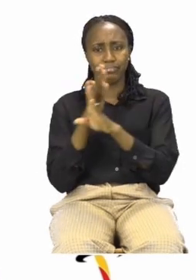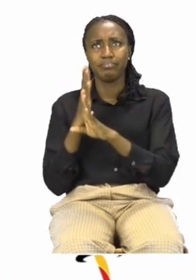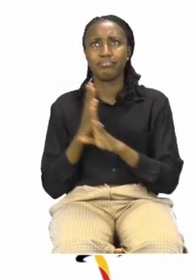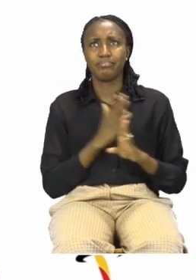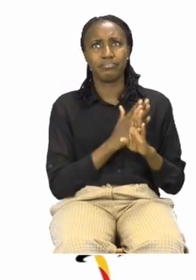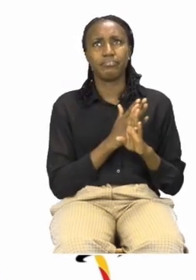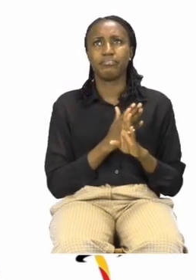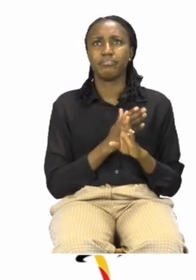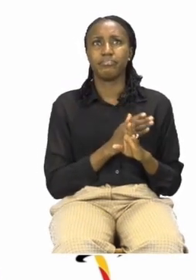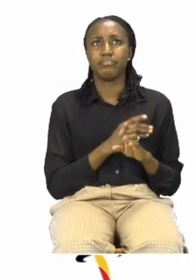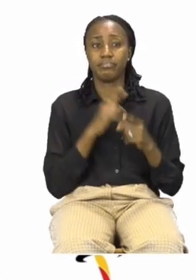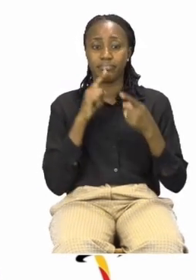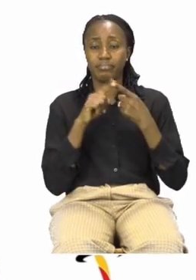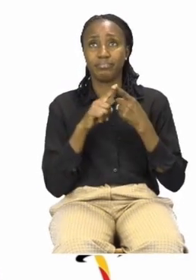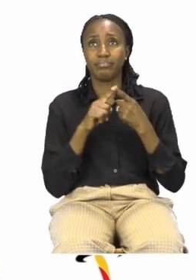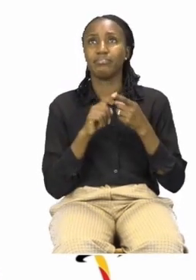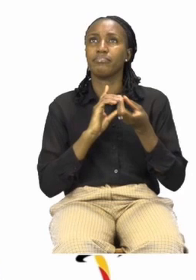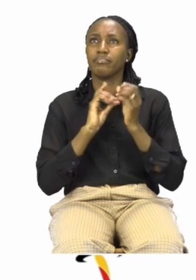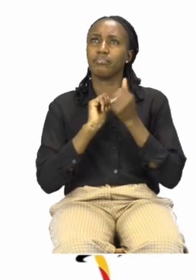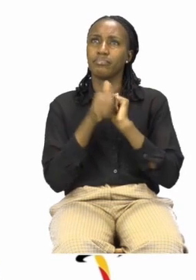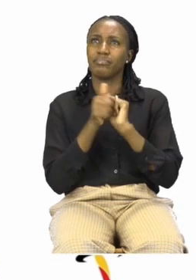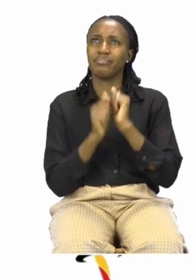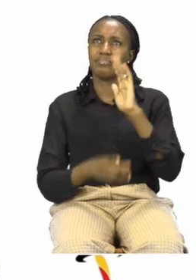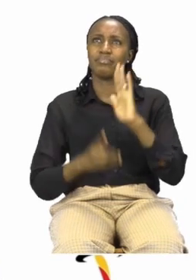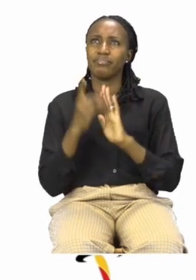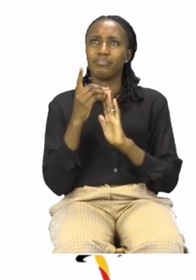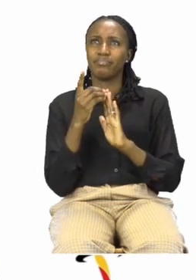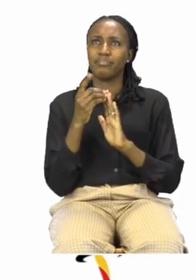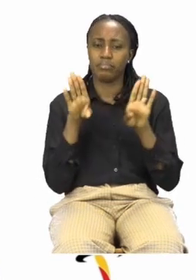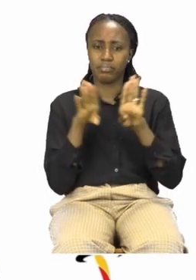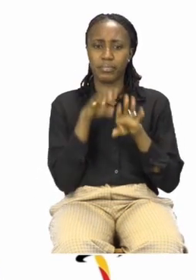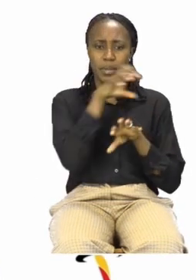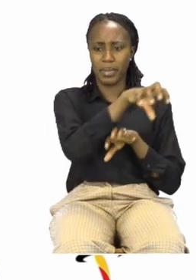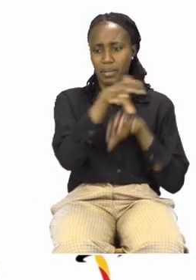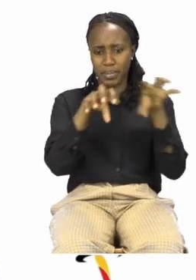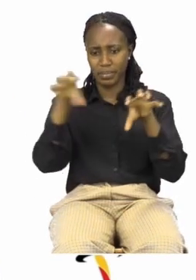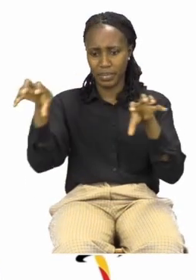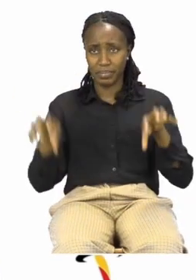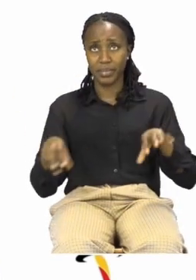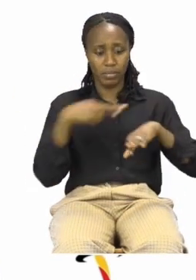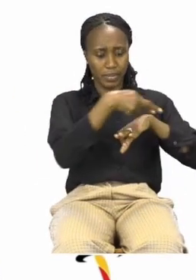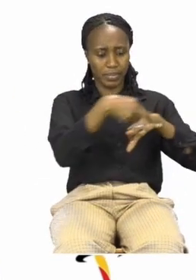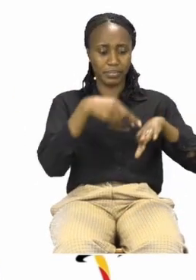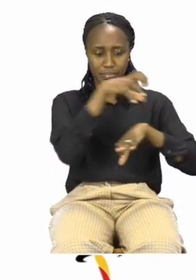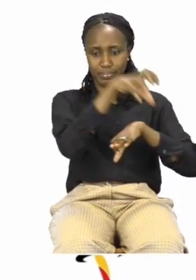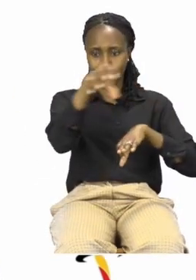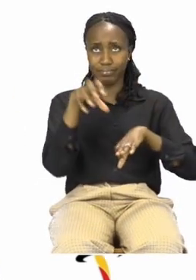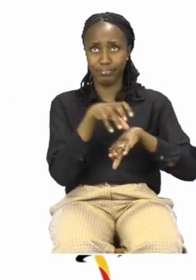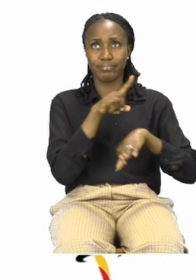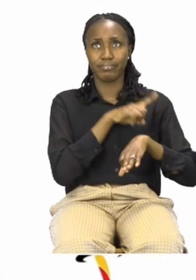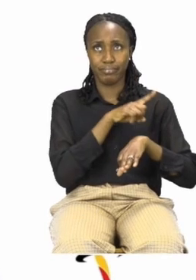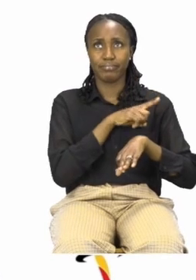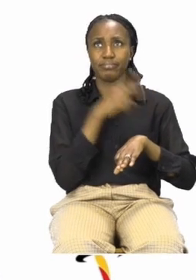is about, sport development. That's why we've created structures in the region that at least we can be able to ensure that we can go to the grassroots and